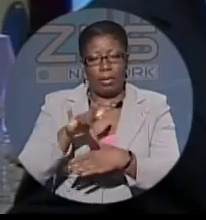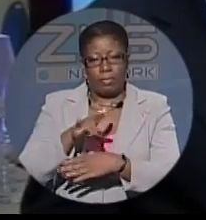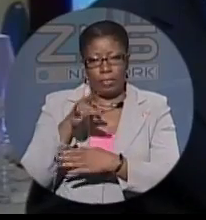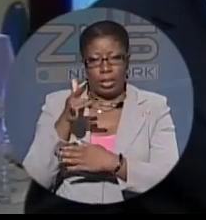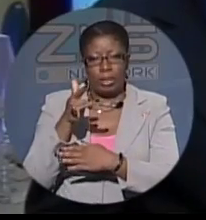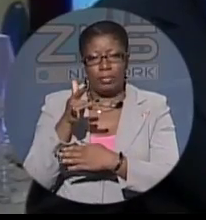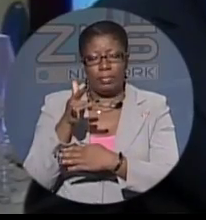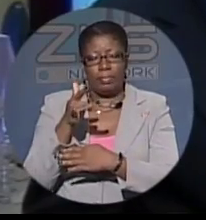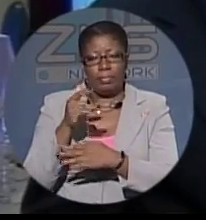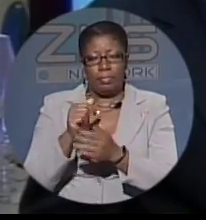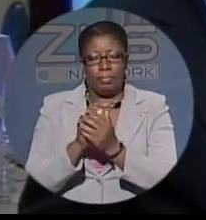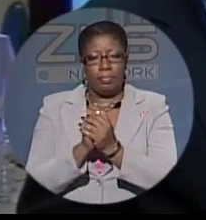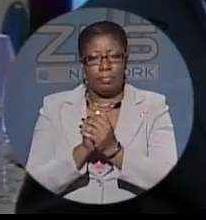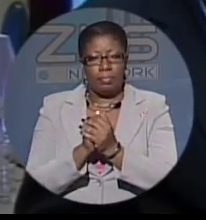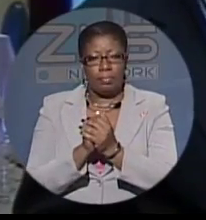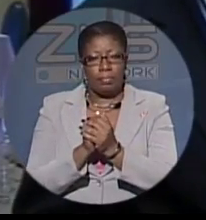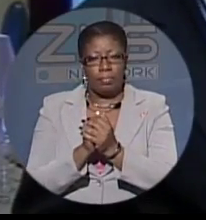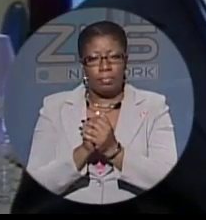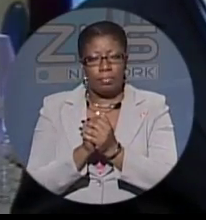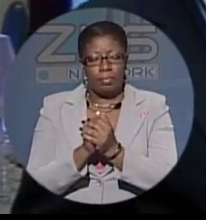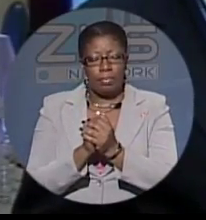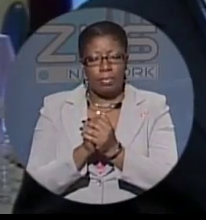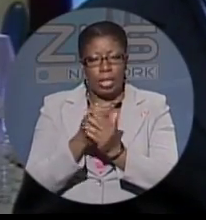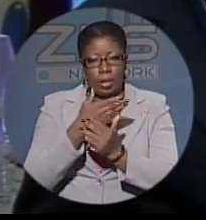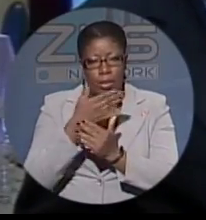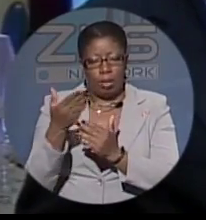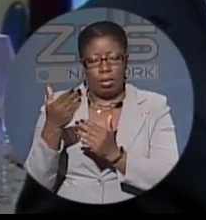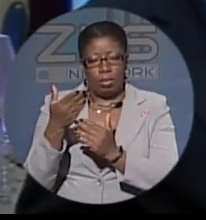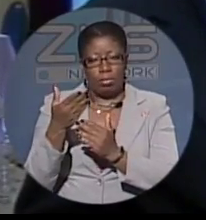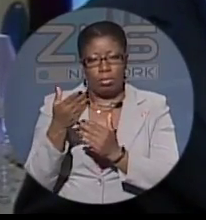like there is a line of communication.